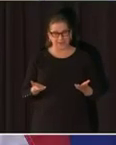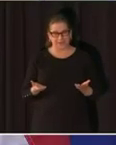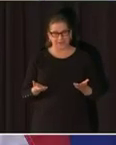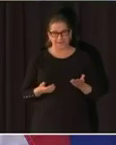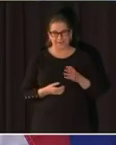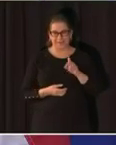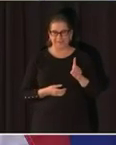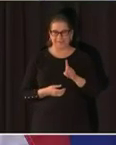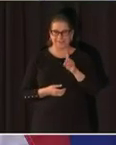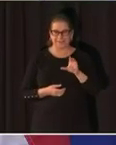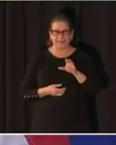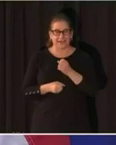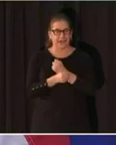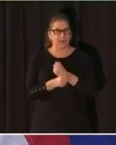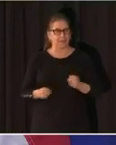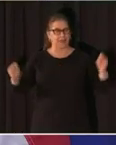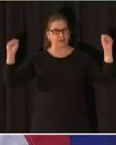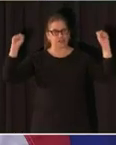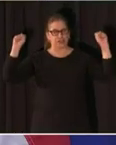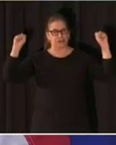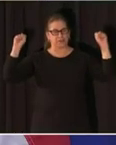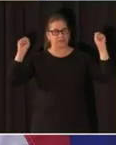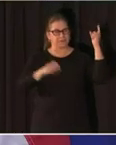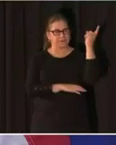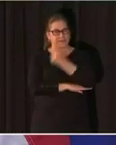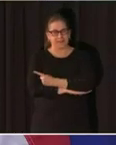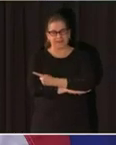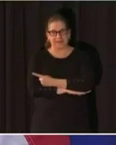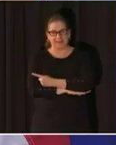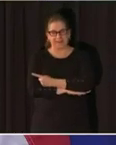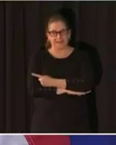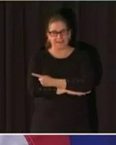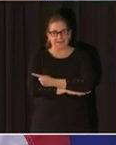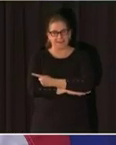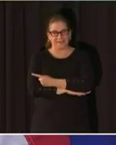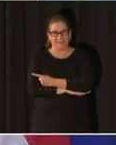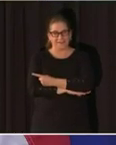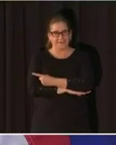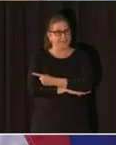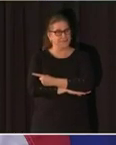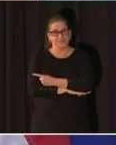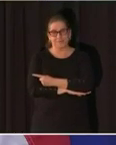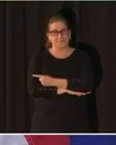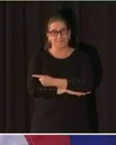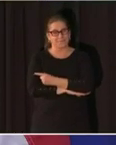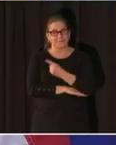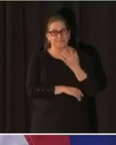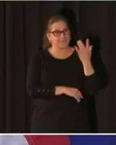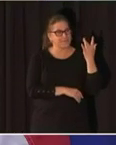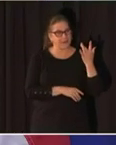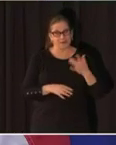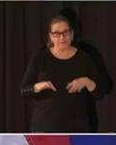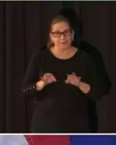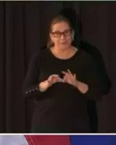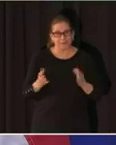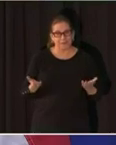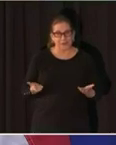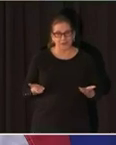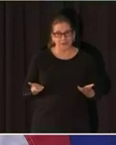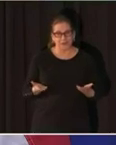Day. And I just want to read you why it is so important to Washingtonians. On April